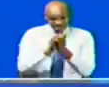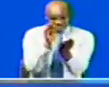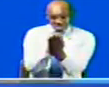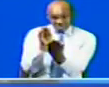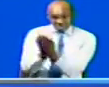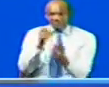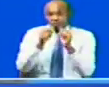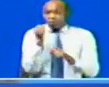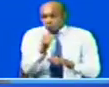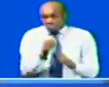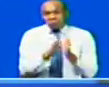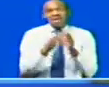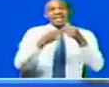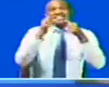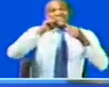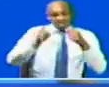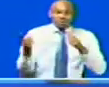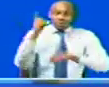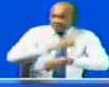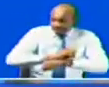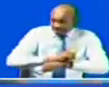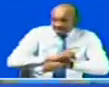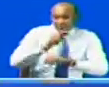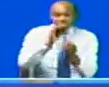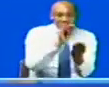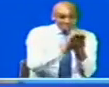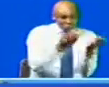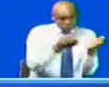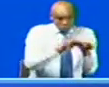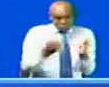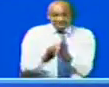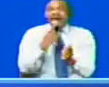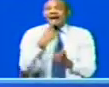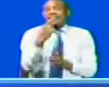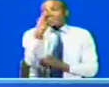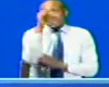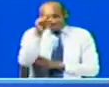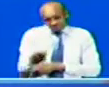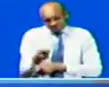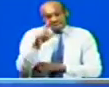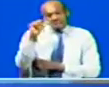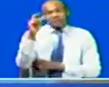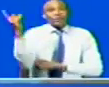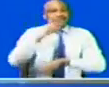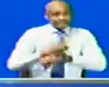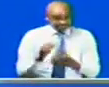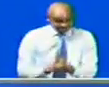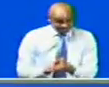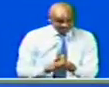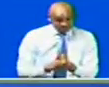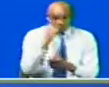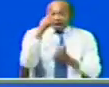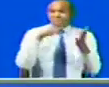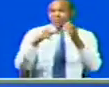capacity of 80,000 litres a day, and a packaging capacity of 130,000 litres per day, and a